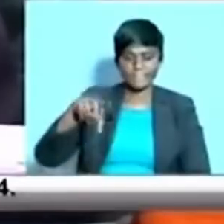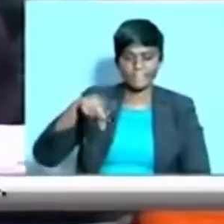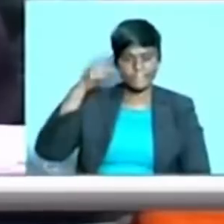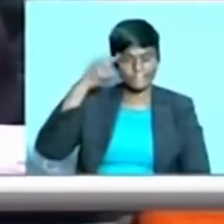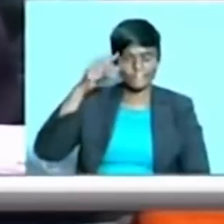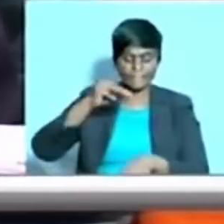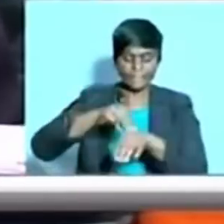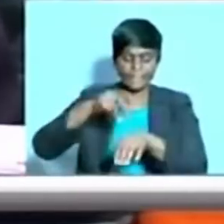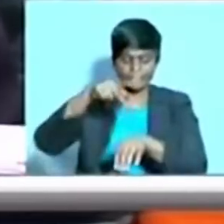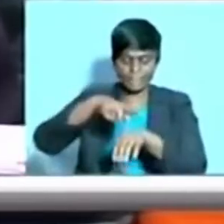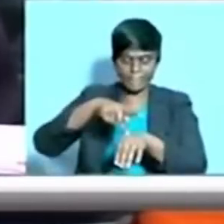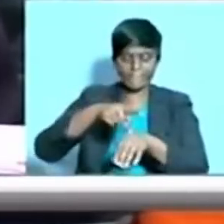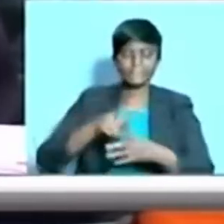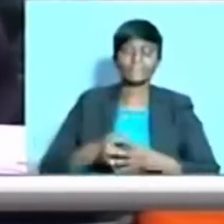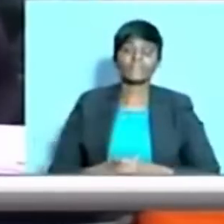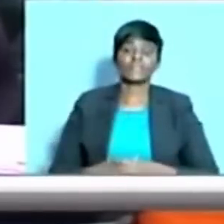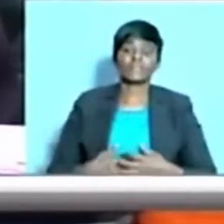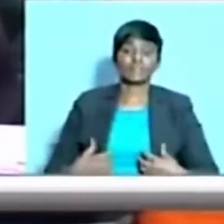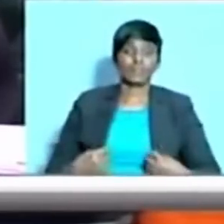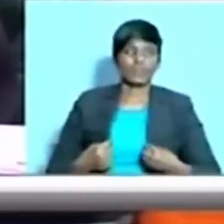Pika.